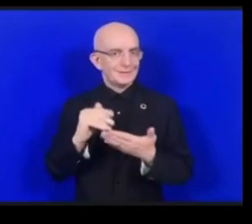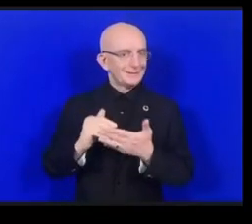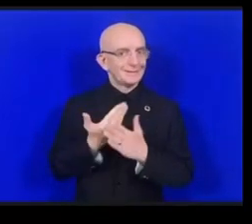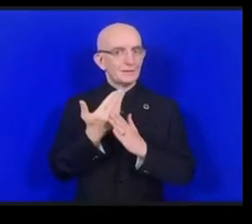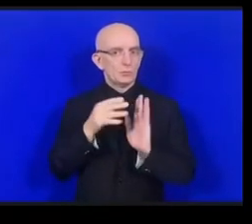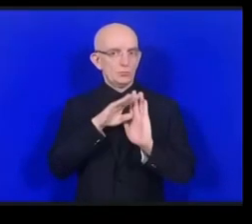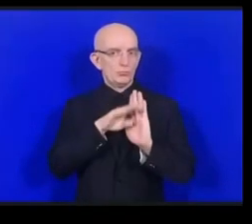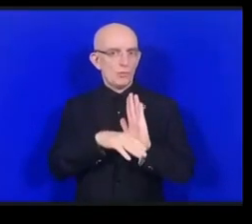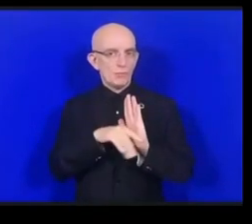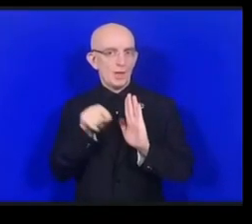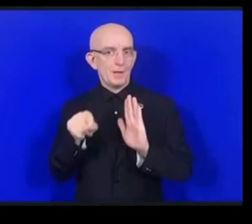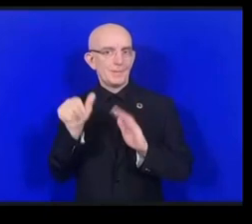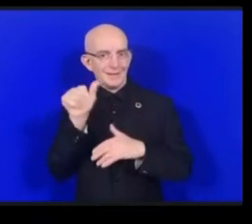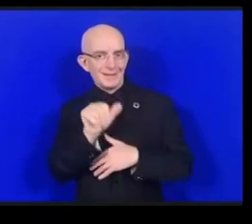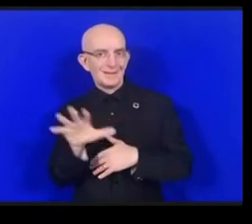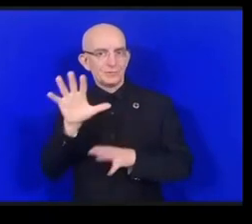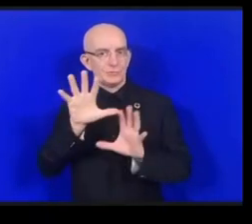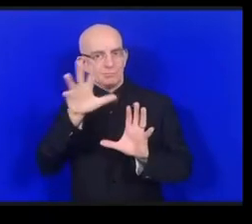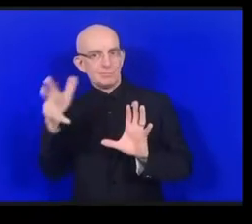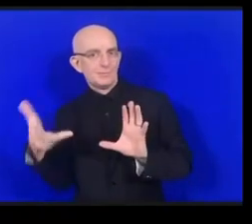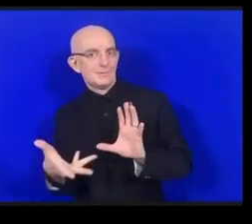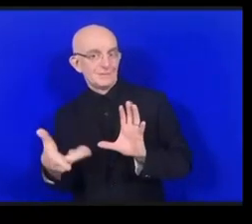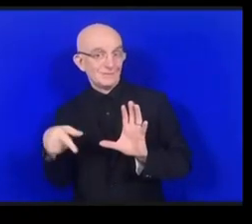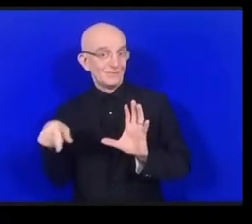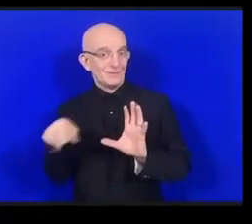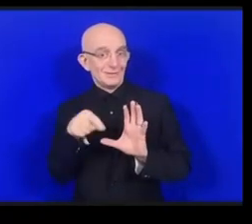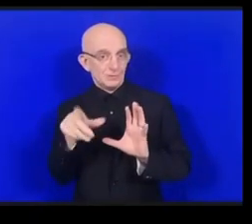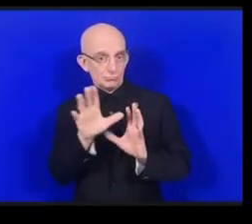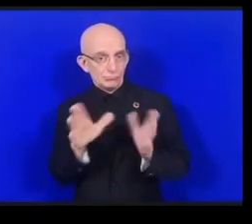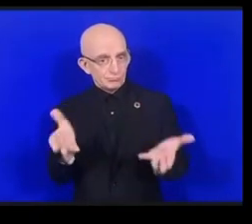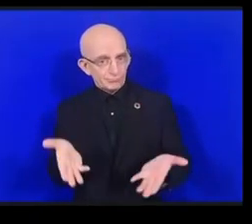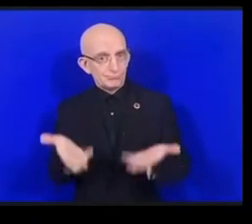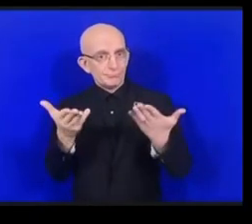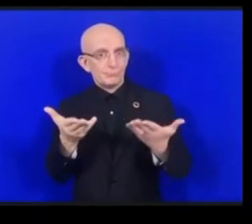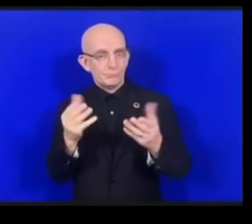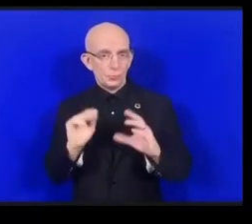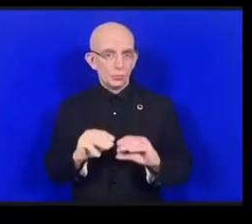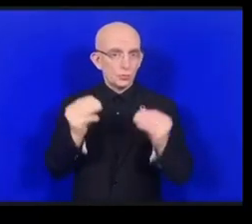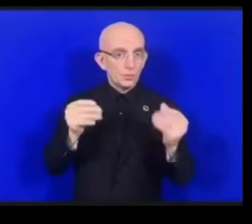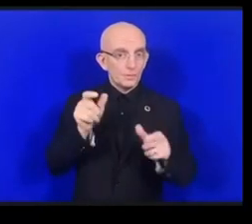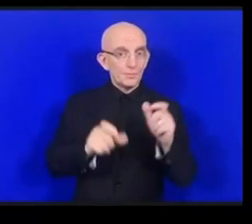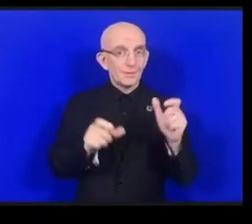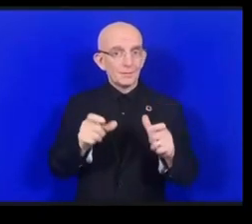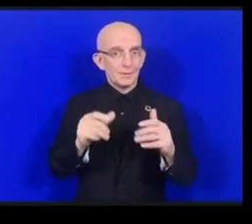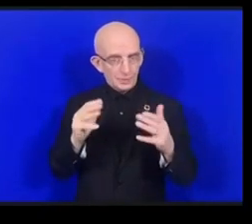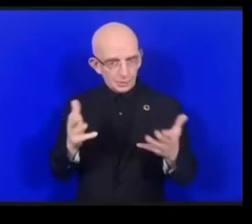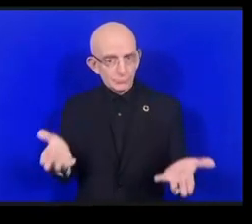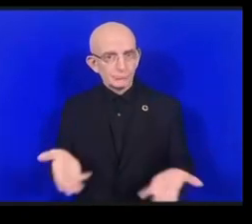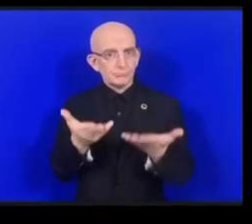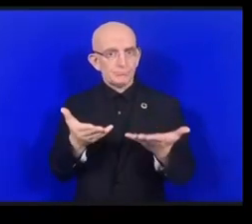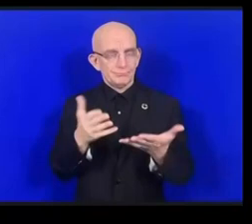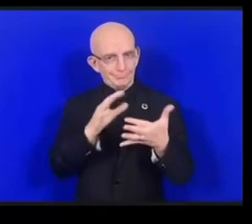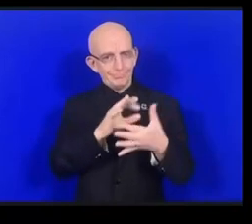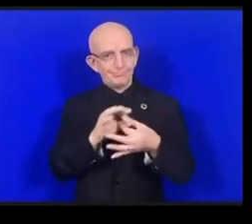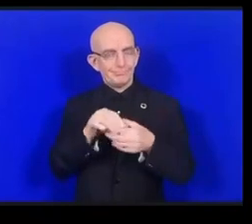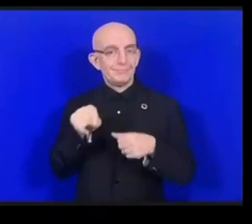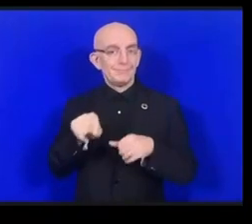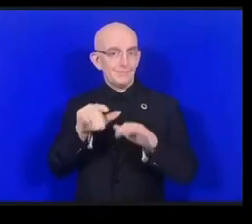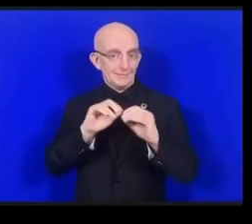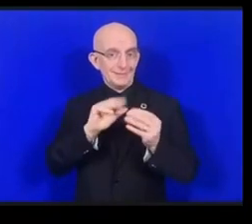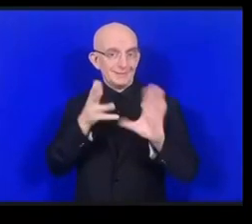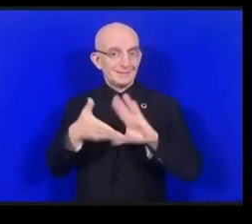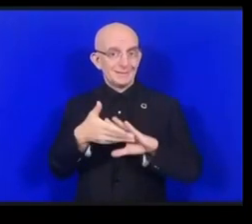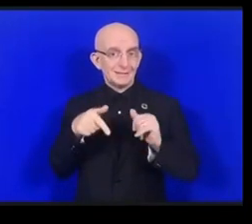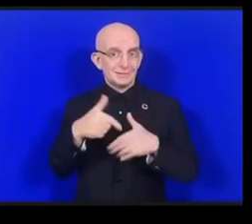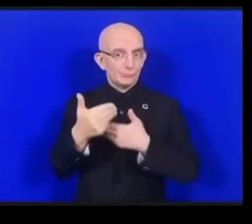building their capacity about the internal governance and also supporting the young people uh to uh get